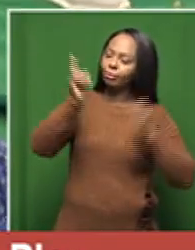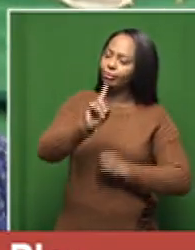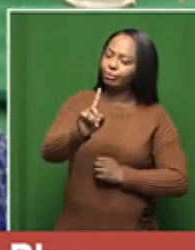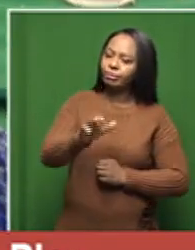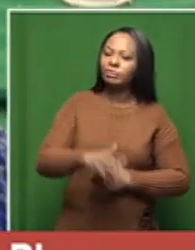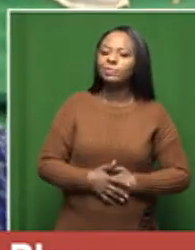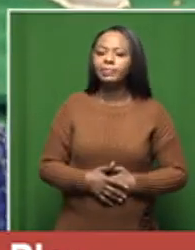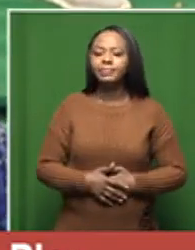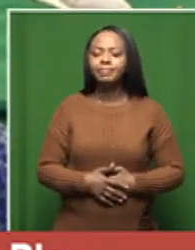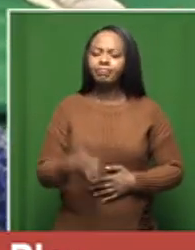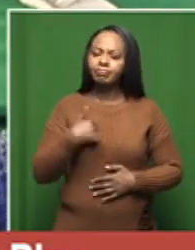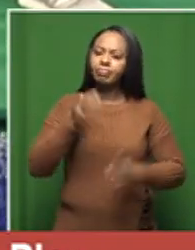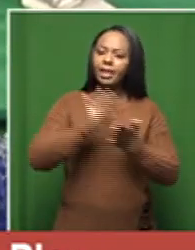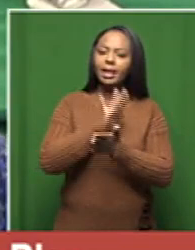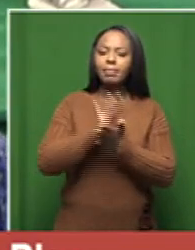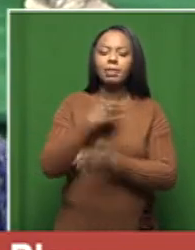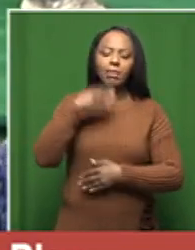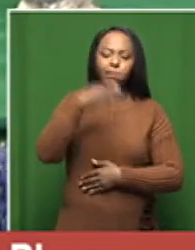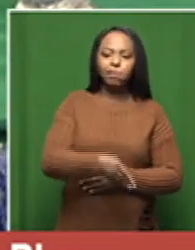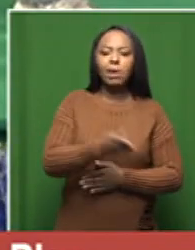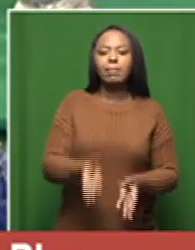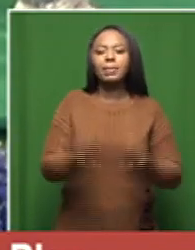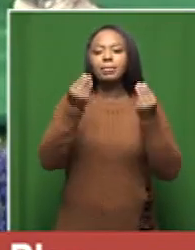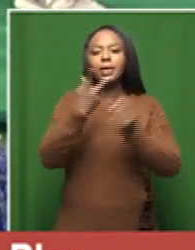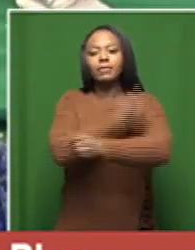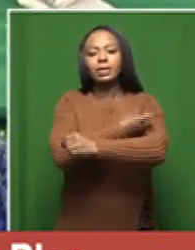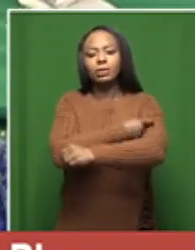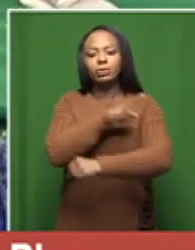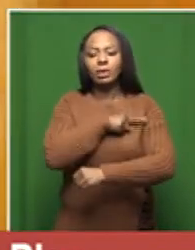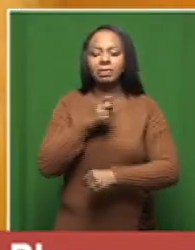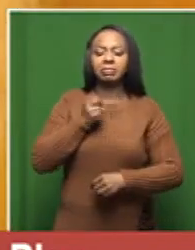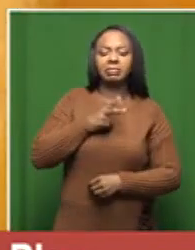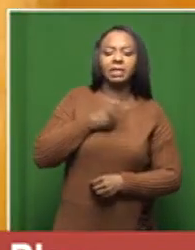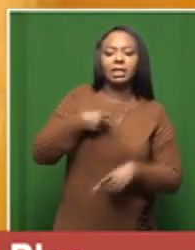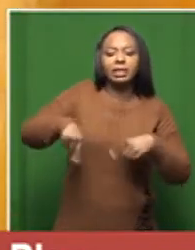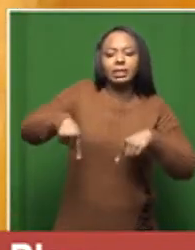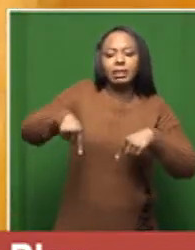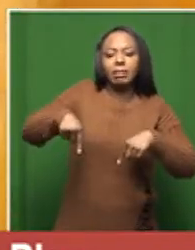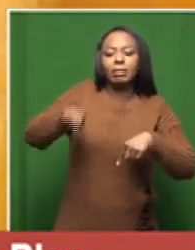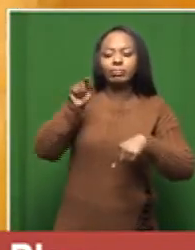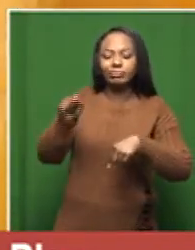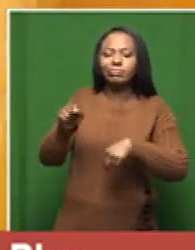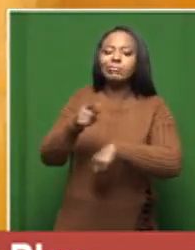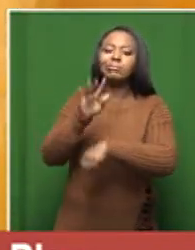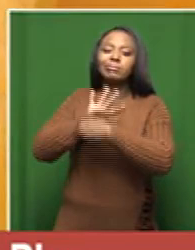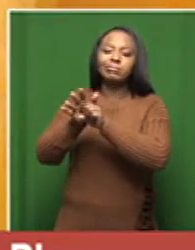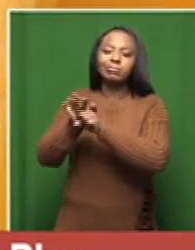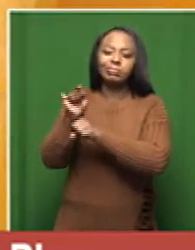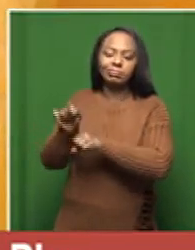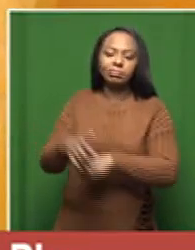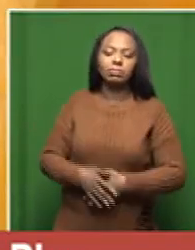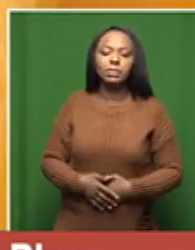I'm also happy that I'm here to get a vaccine because I'm scared of this virus. Those who got the jab are